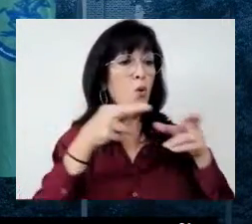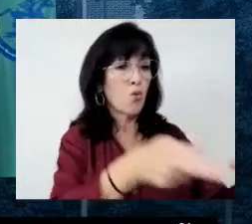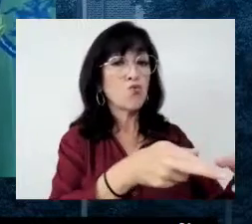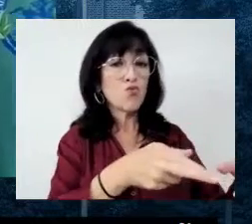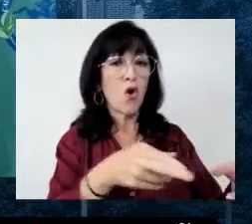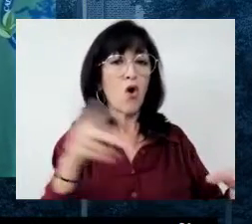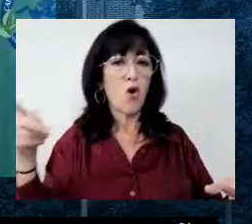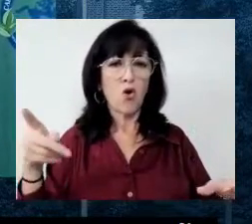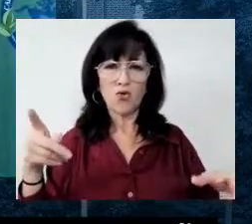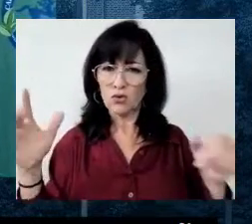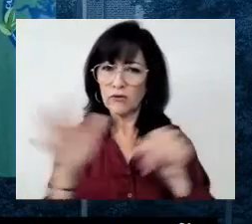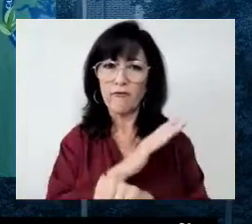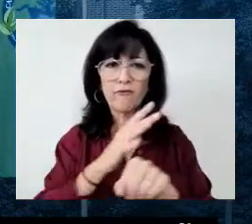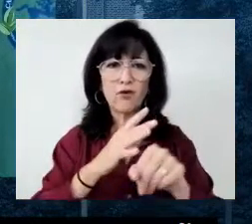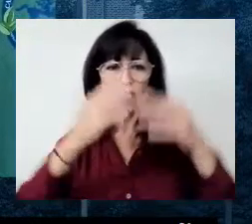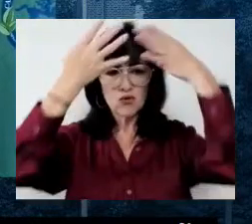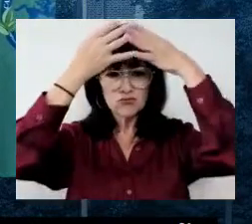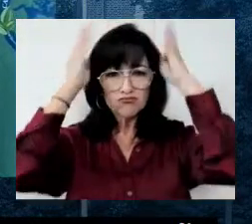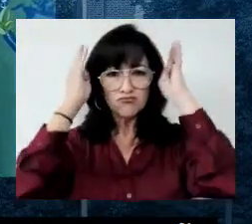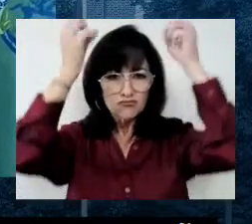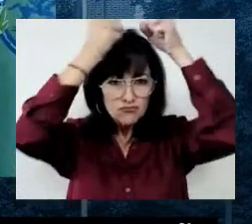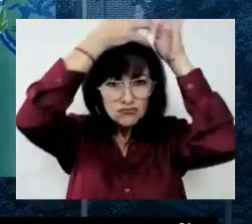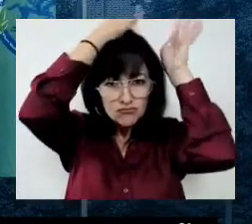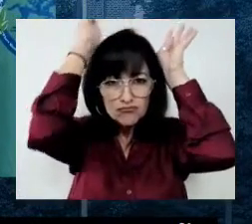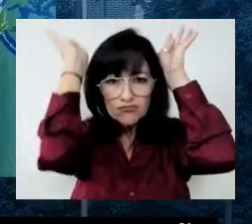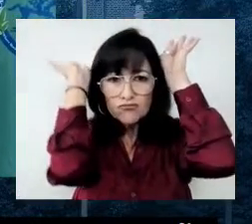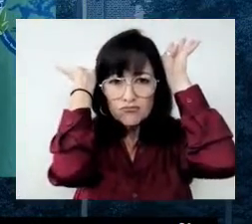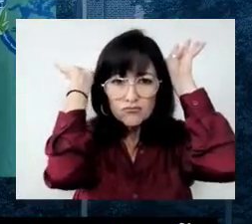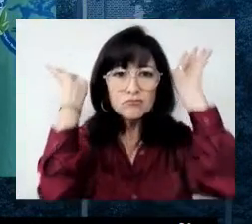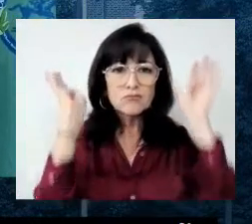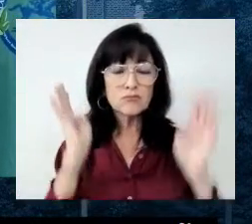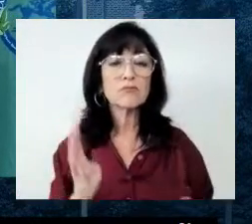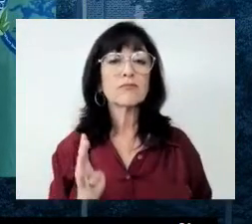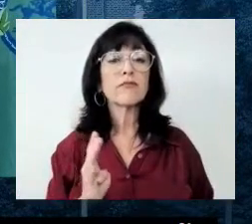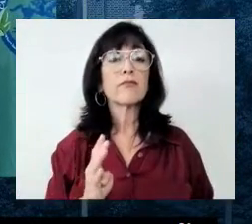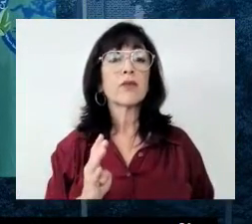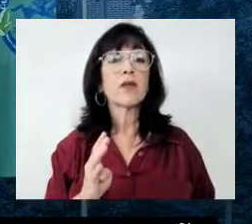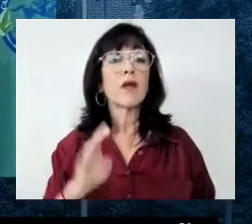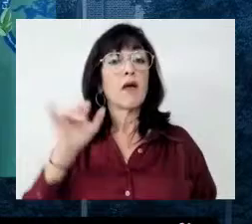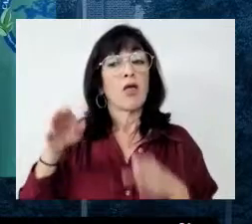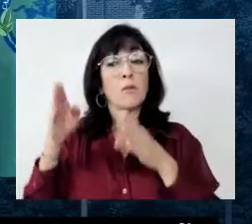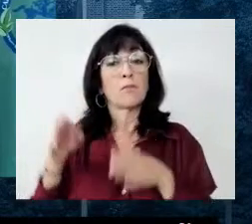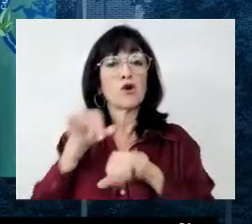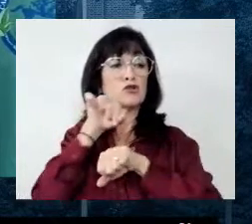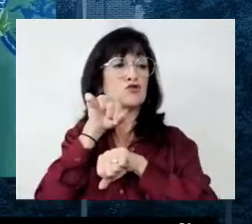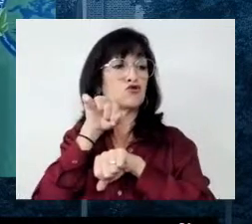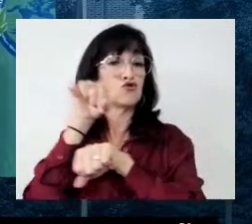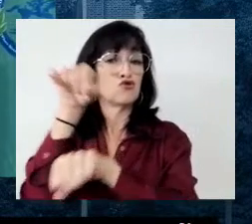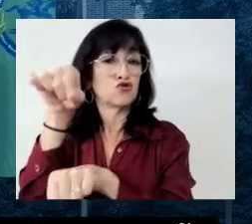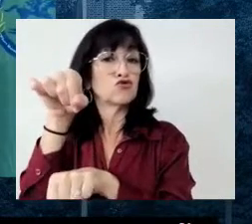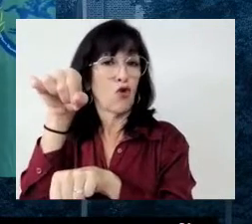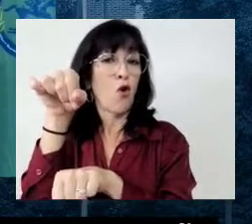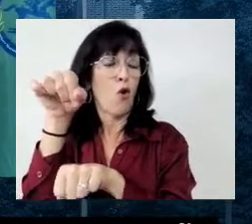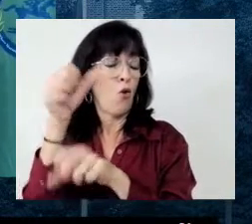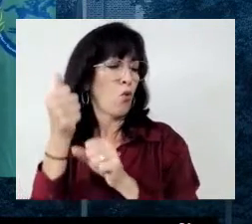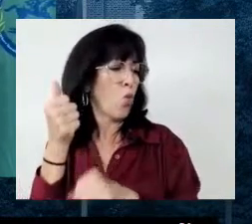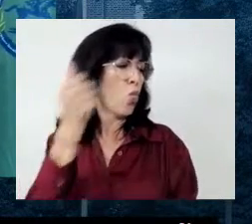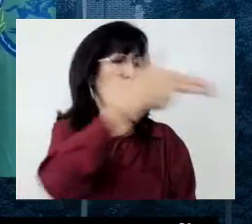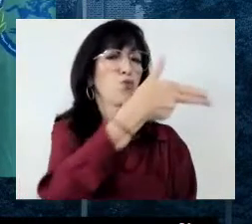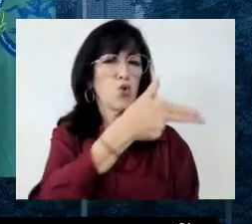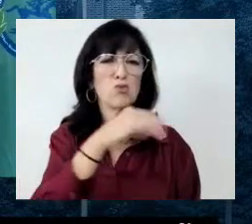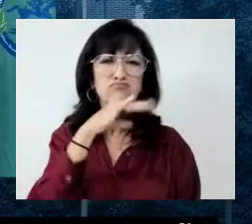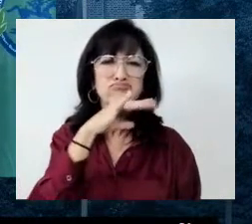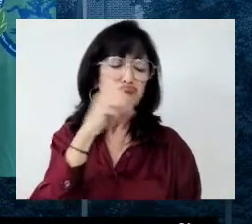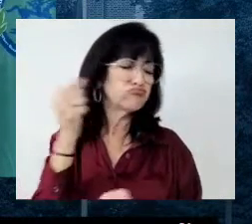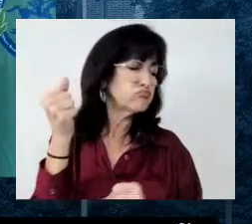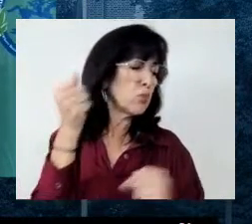full headdress, and somebody drove by and threw a whole pile of litter that landed at his feet. And the